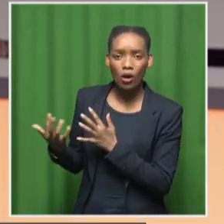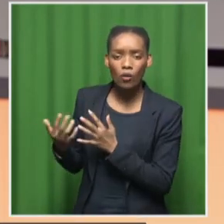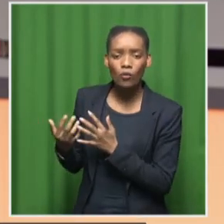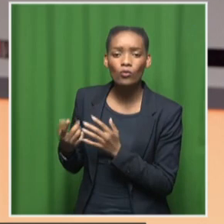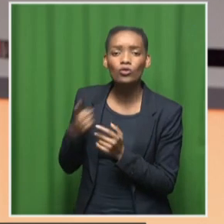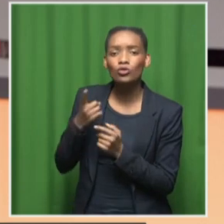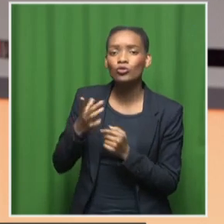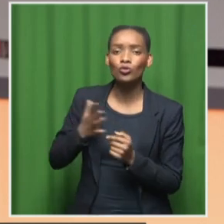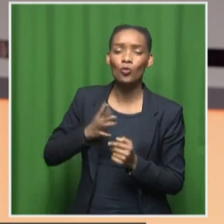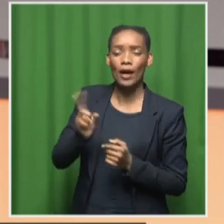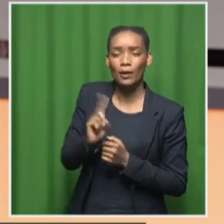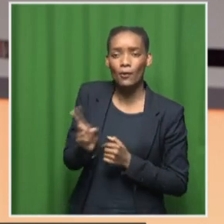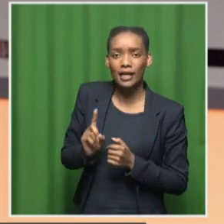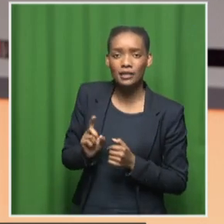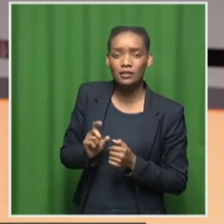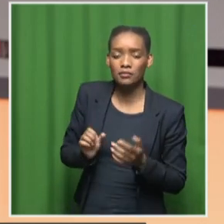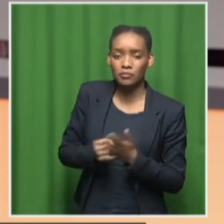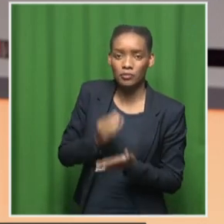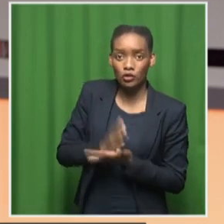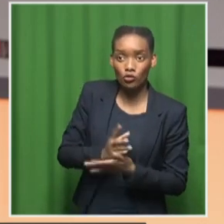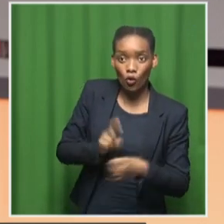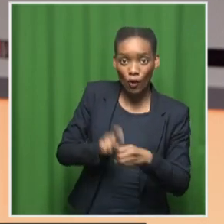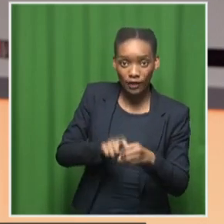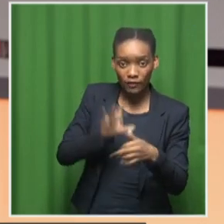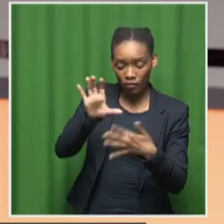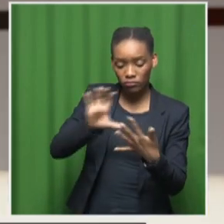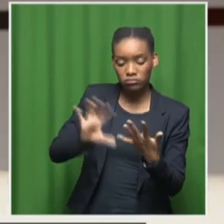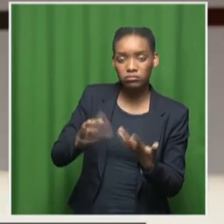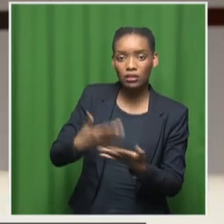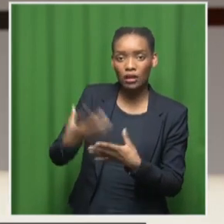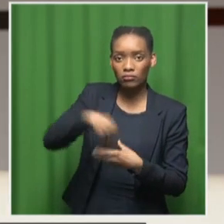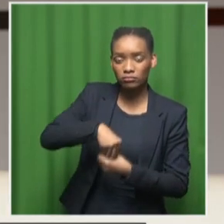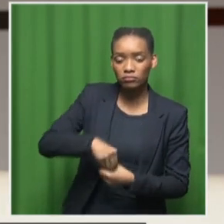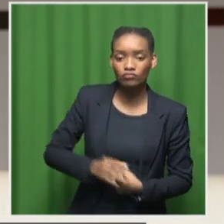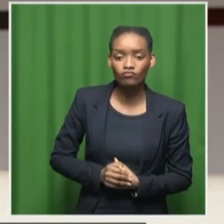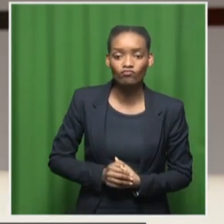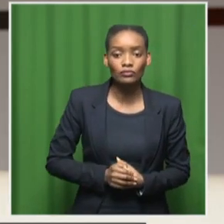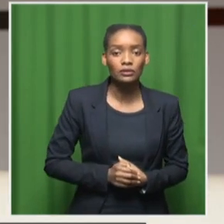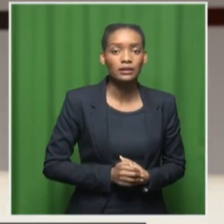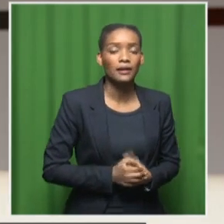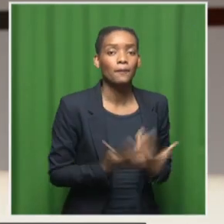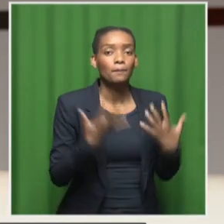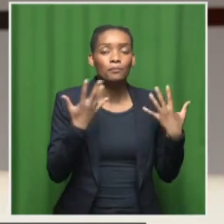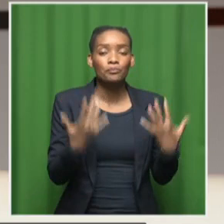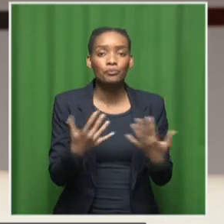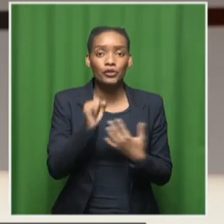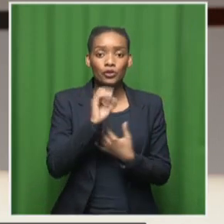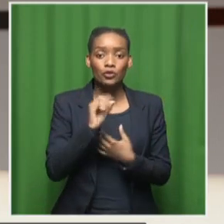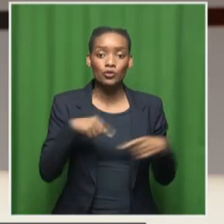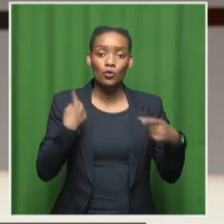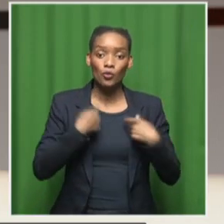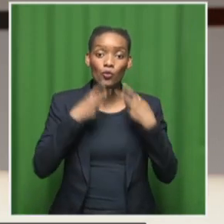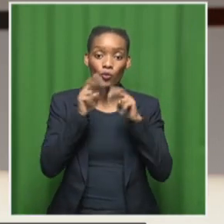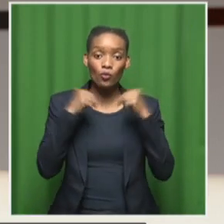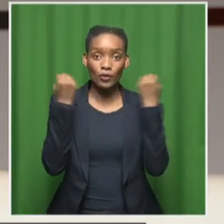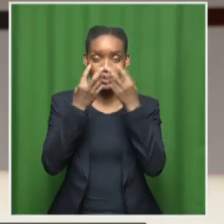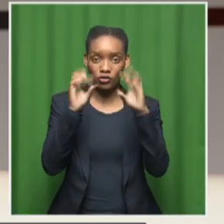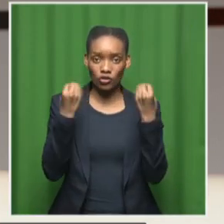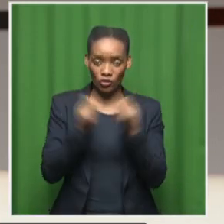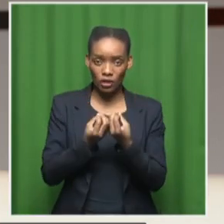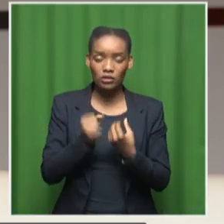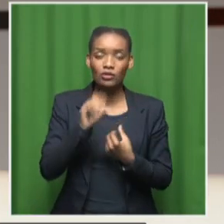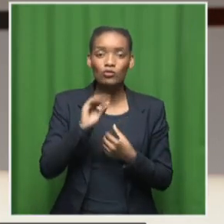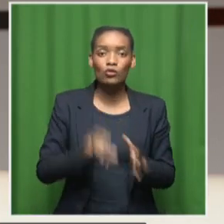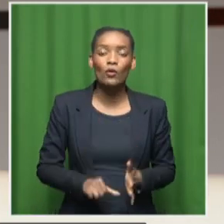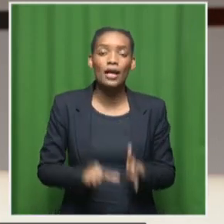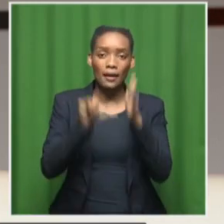them to qualify to be added onto this year's lineup? So we are a national organization, and so it was important for